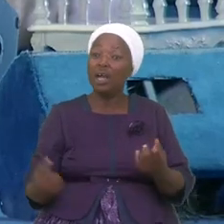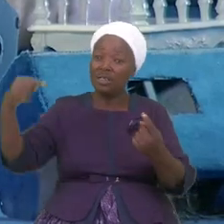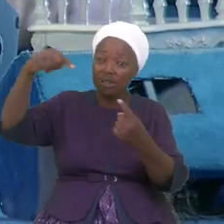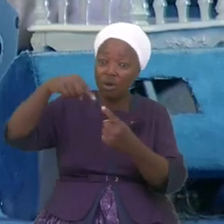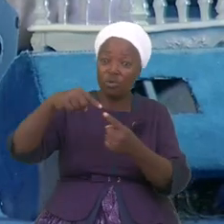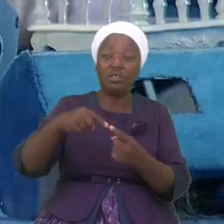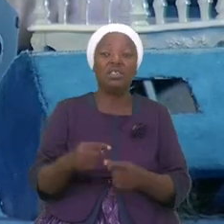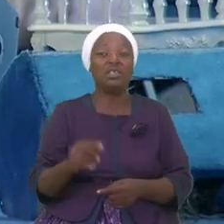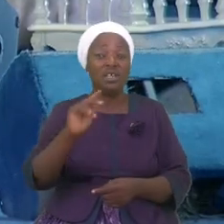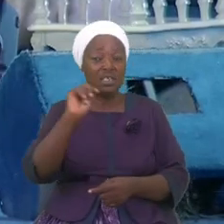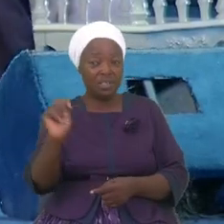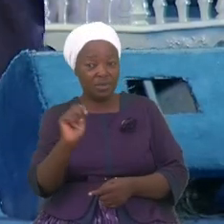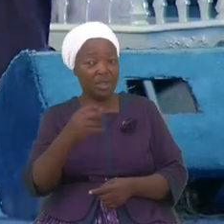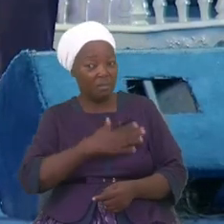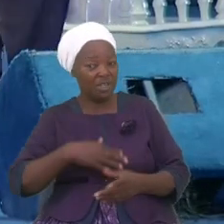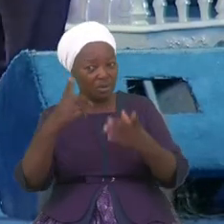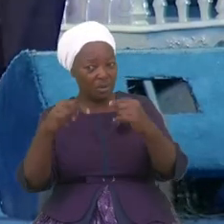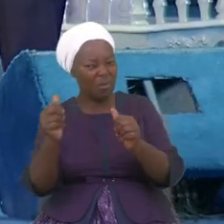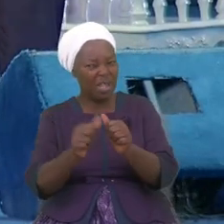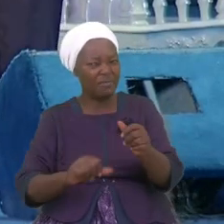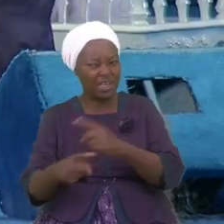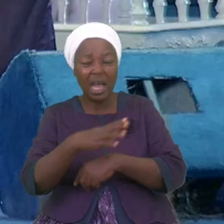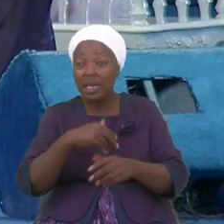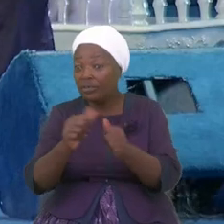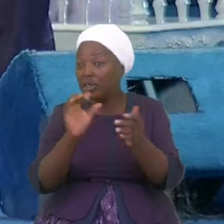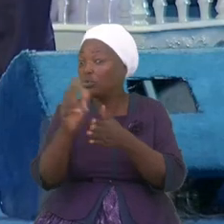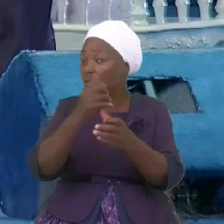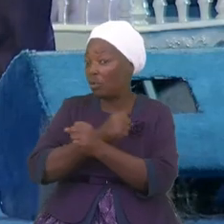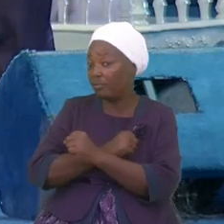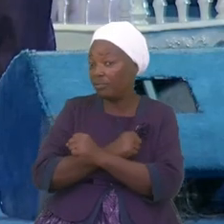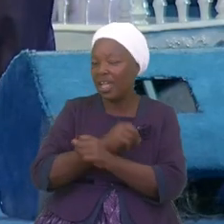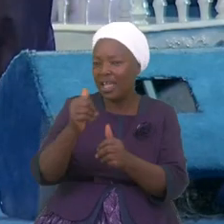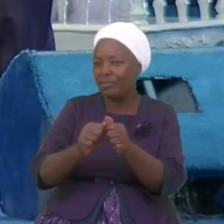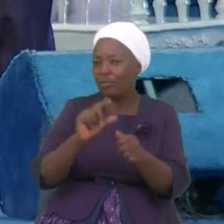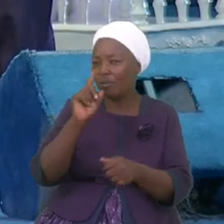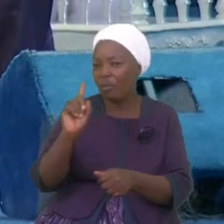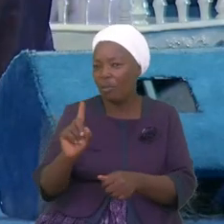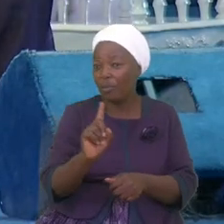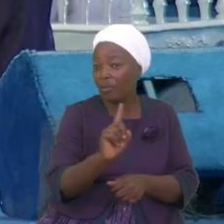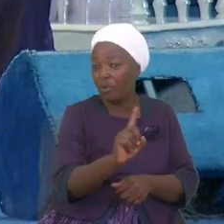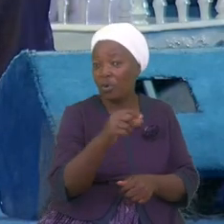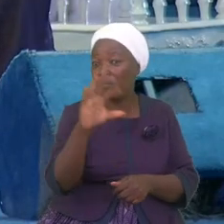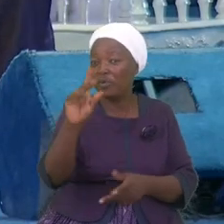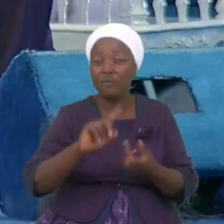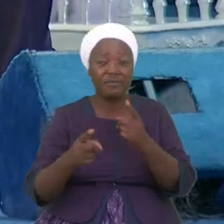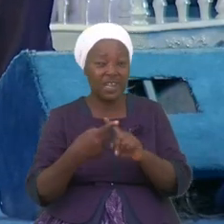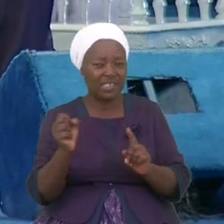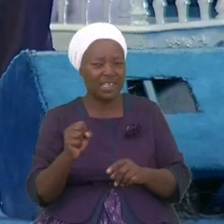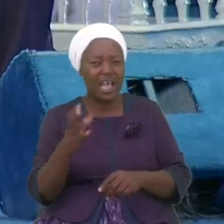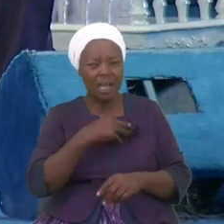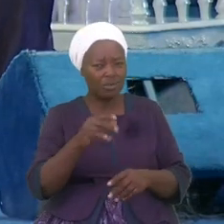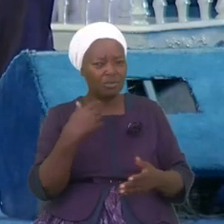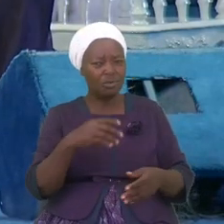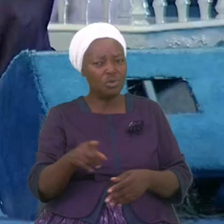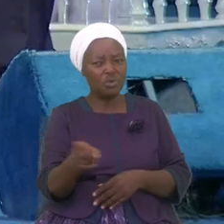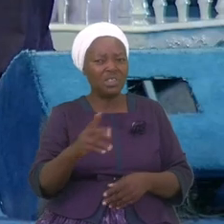day. And everyone you love, everyone of your friends, and even those who are not